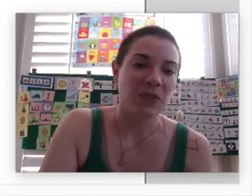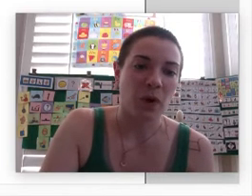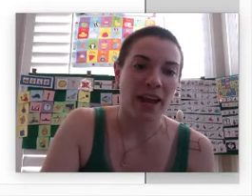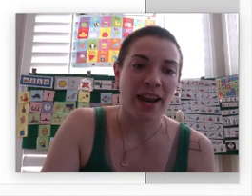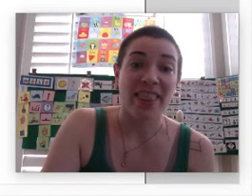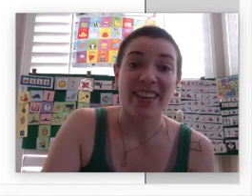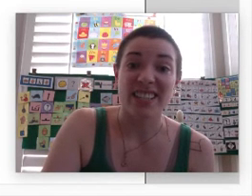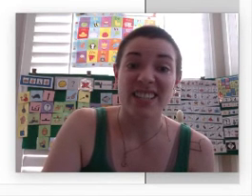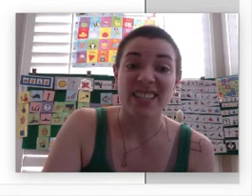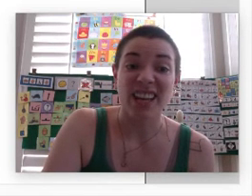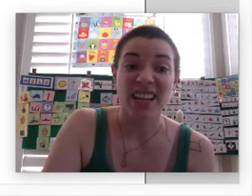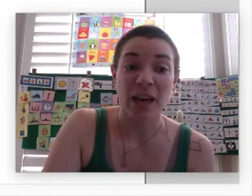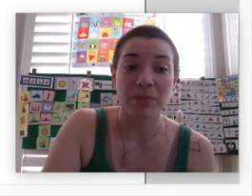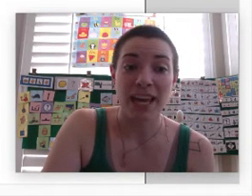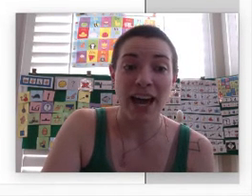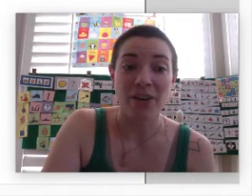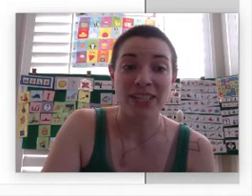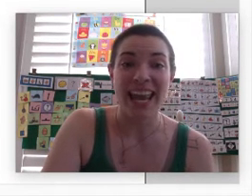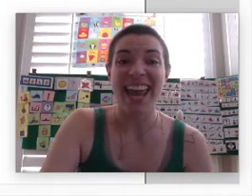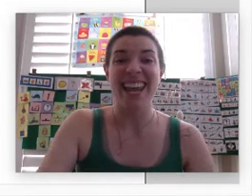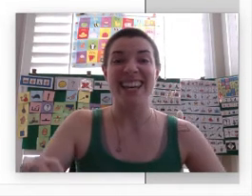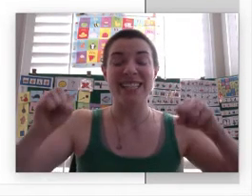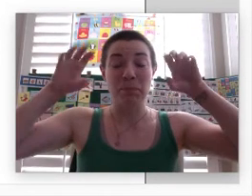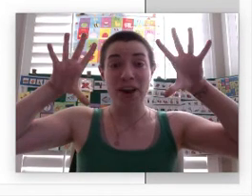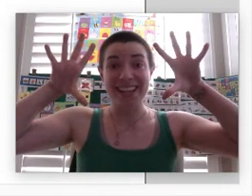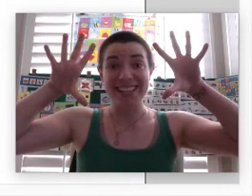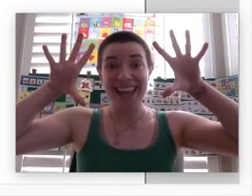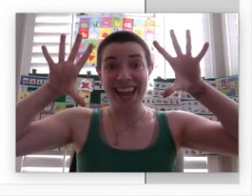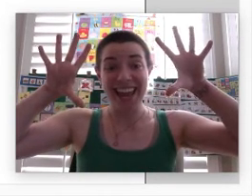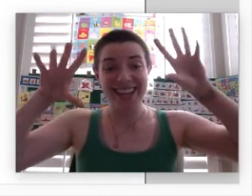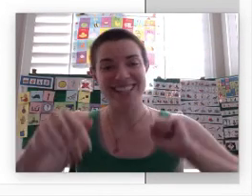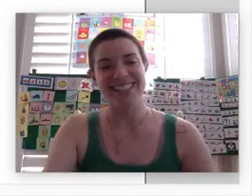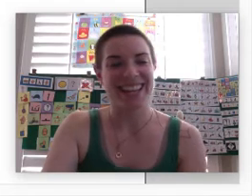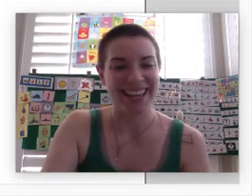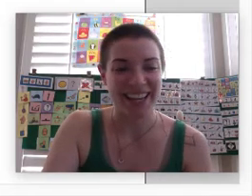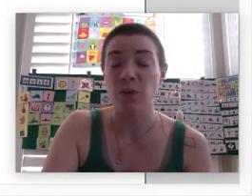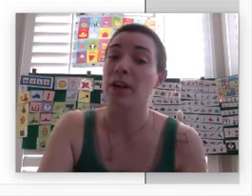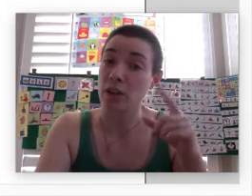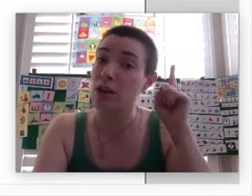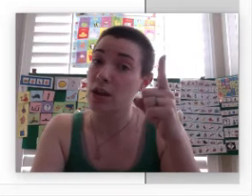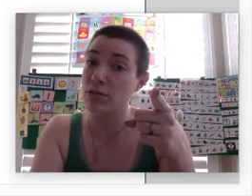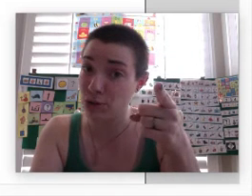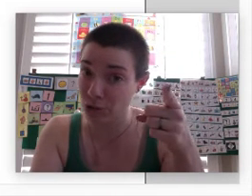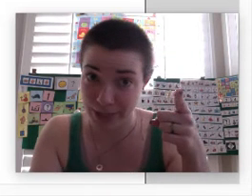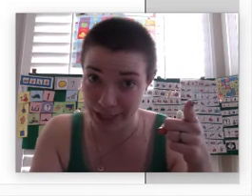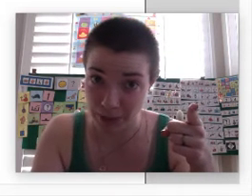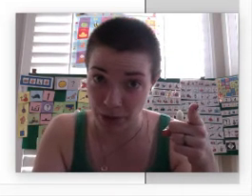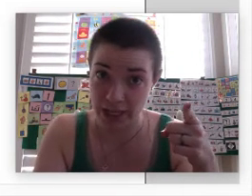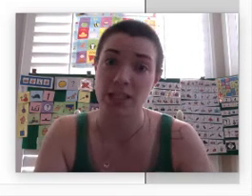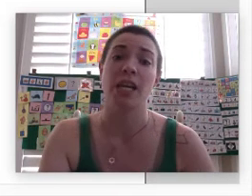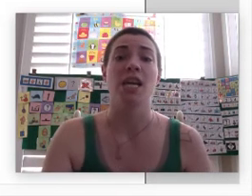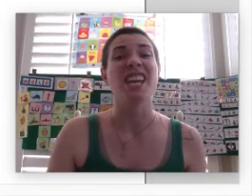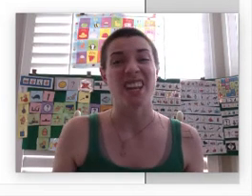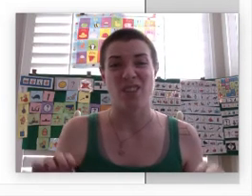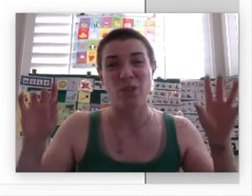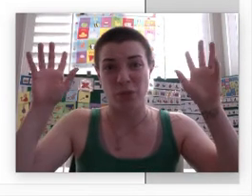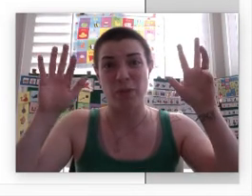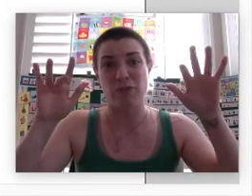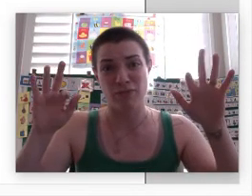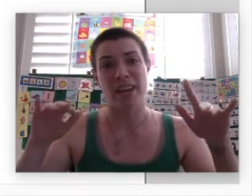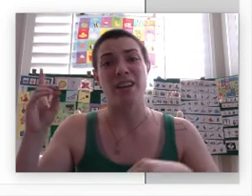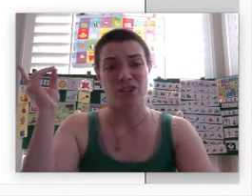is when the sun comes out and it's bright and sunny. Well, usually it's bright and sunny. It can